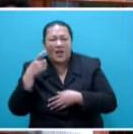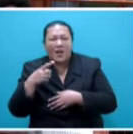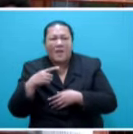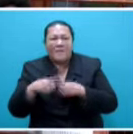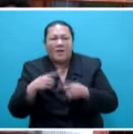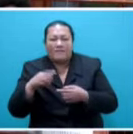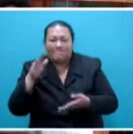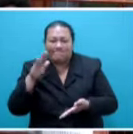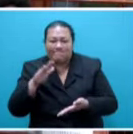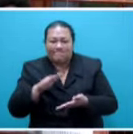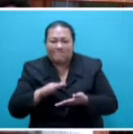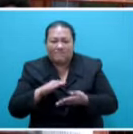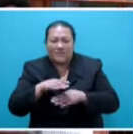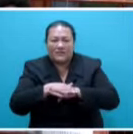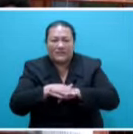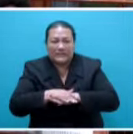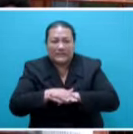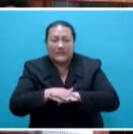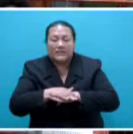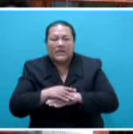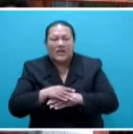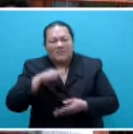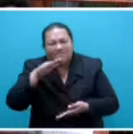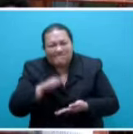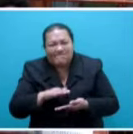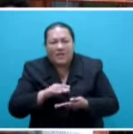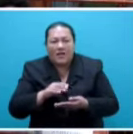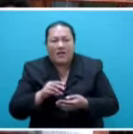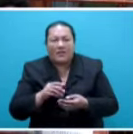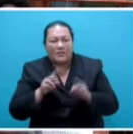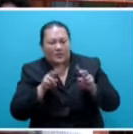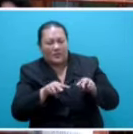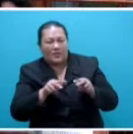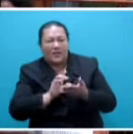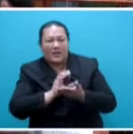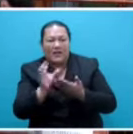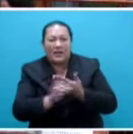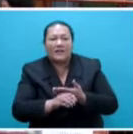If you look at that calendar, it's basically there's about